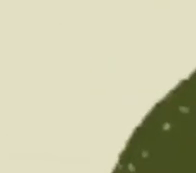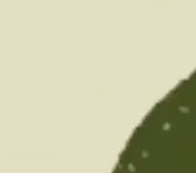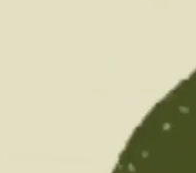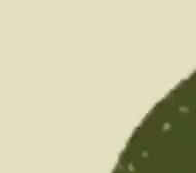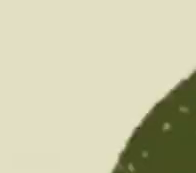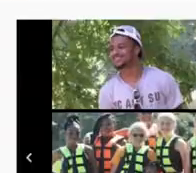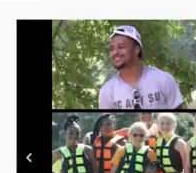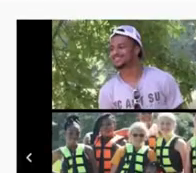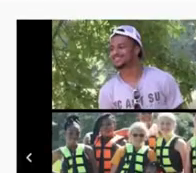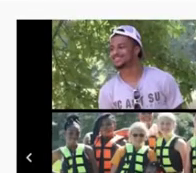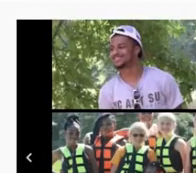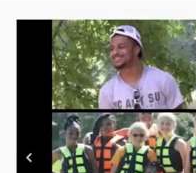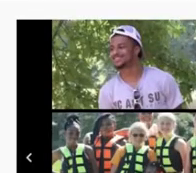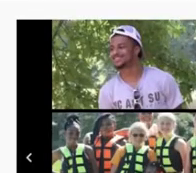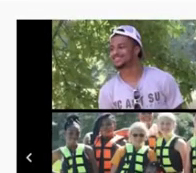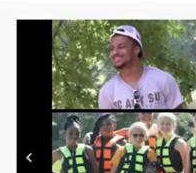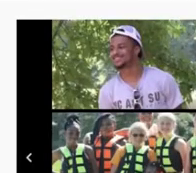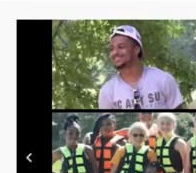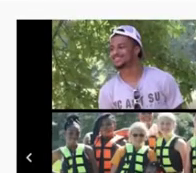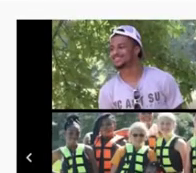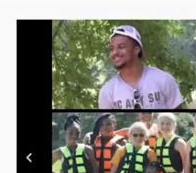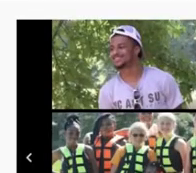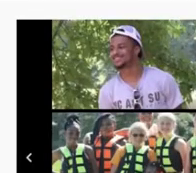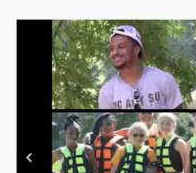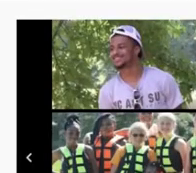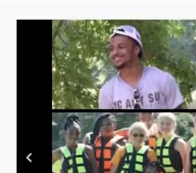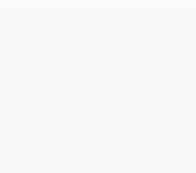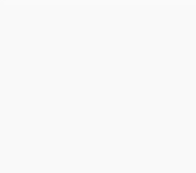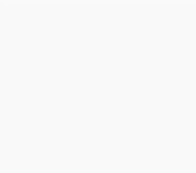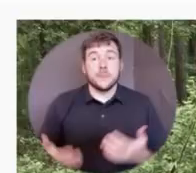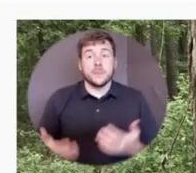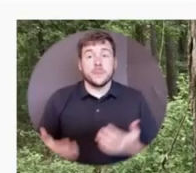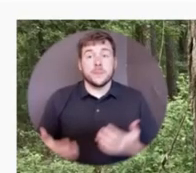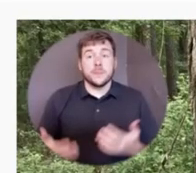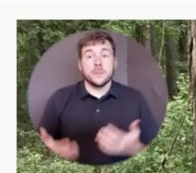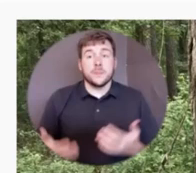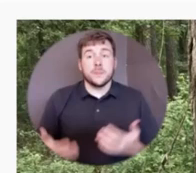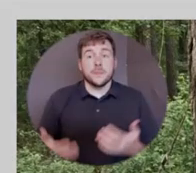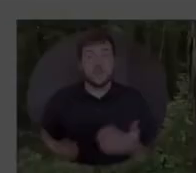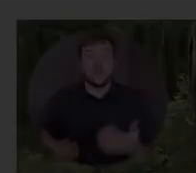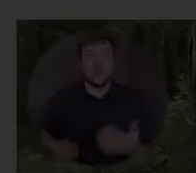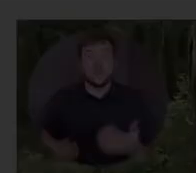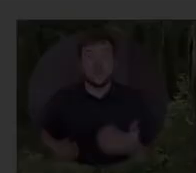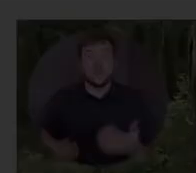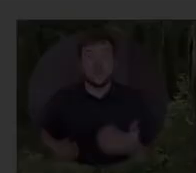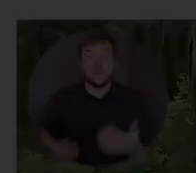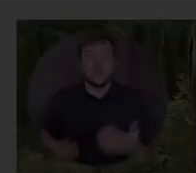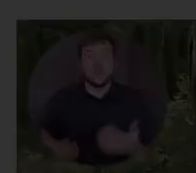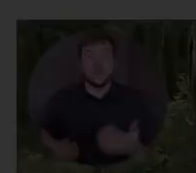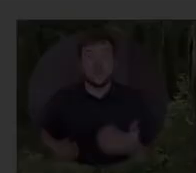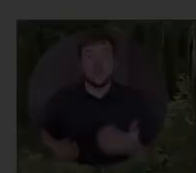All right, guys, and these will be videos as well. Give me just a second here to share